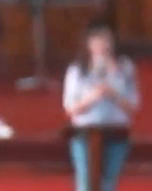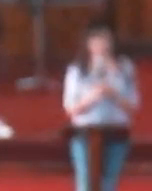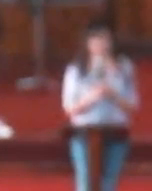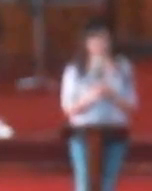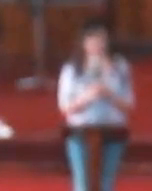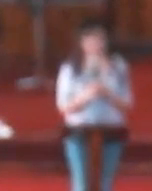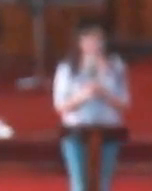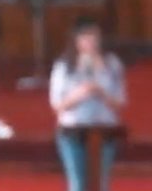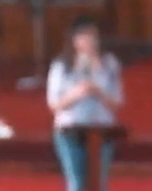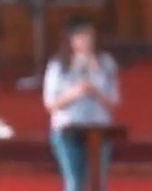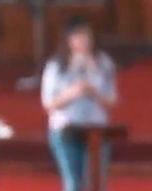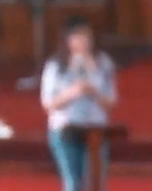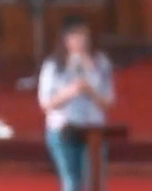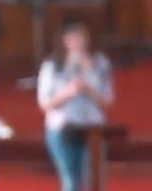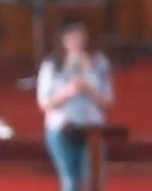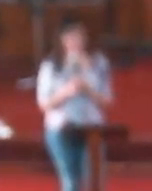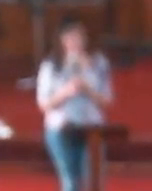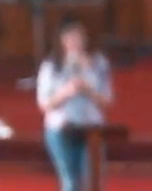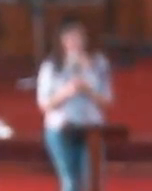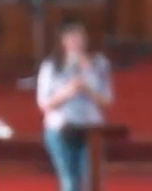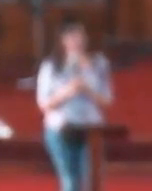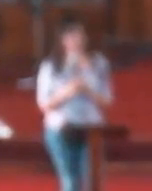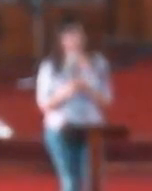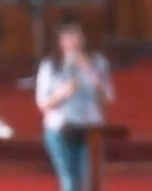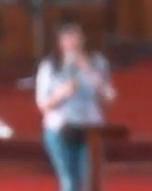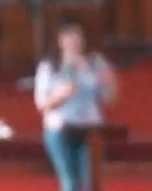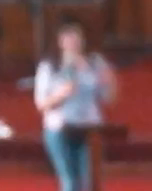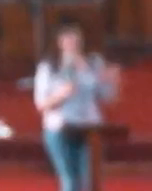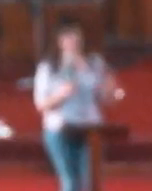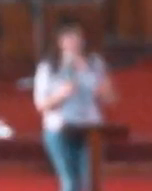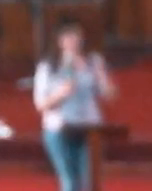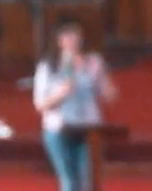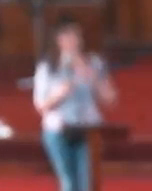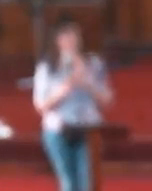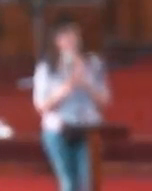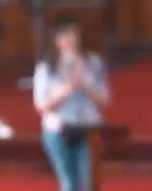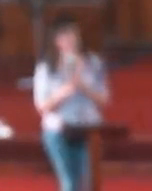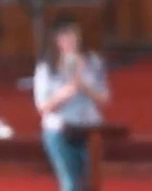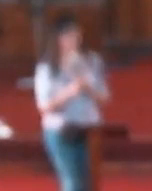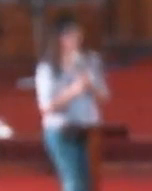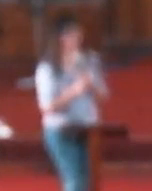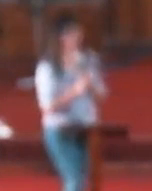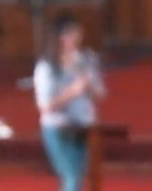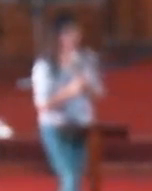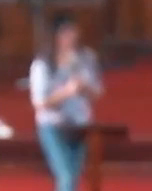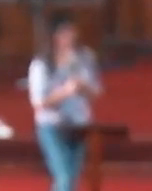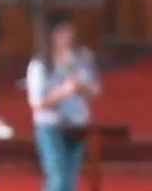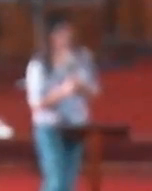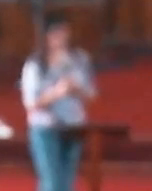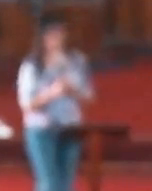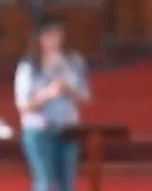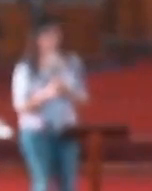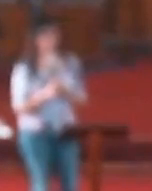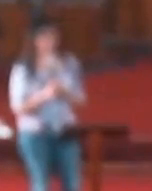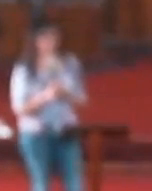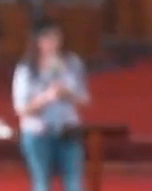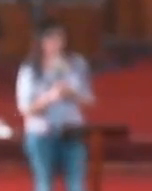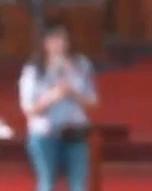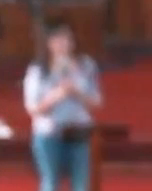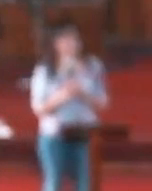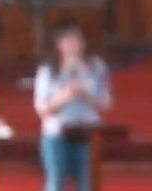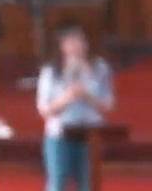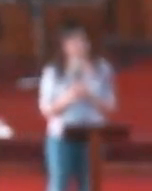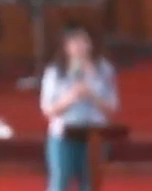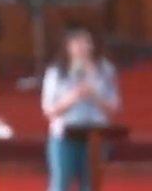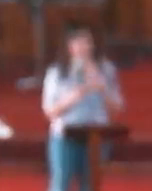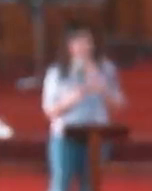valley. Y Ezequiel levanta su maleta, llega a ese valle. So he walks onto the valley. Y después hay un montón de huesos secos,